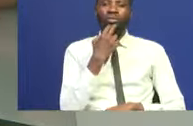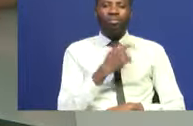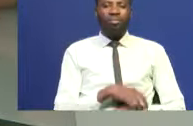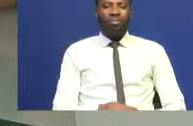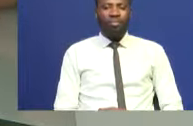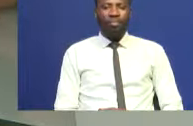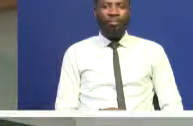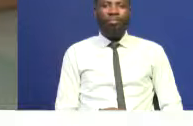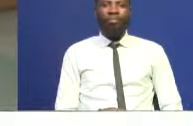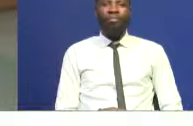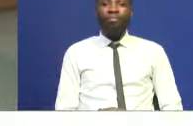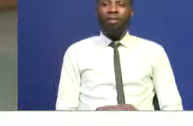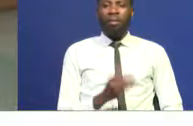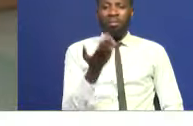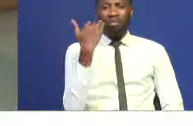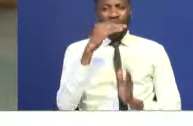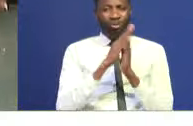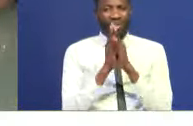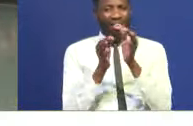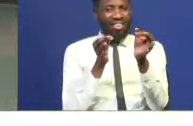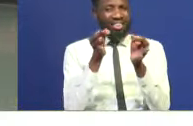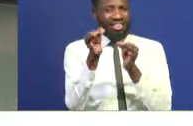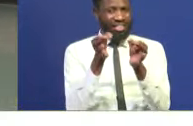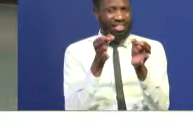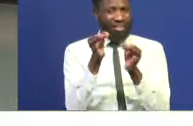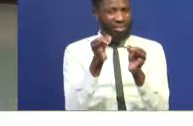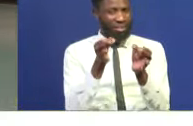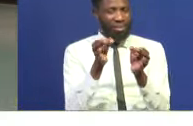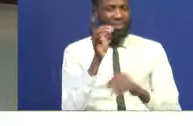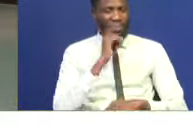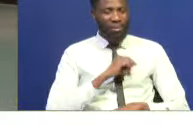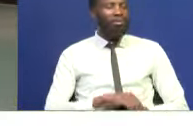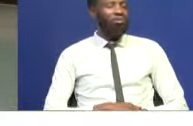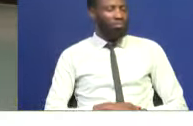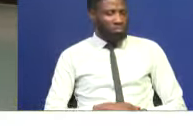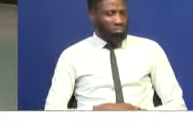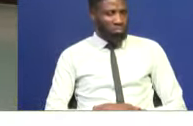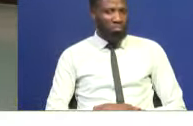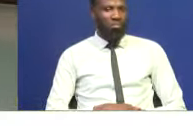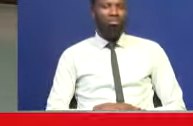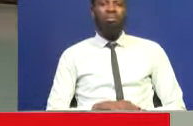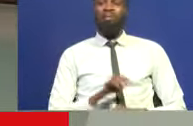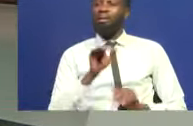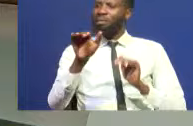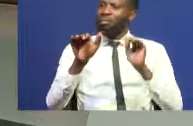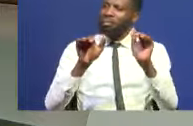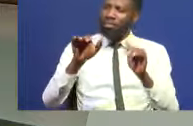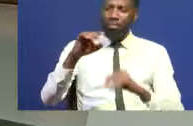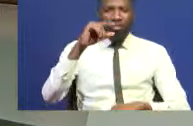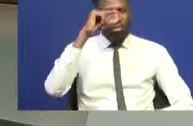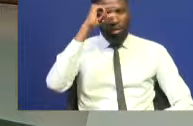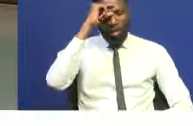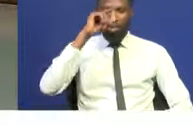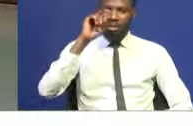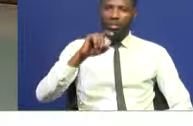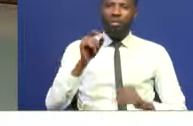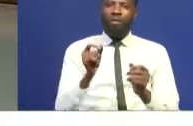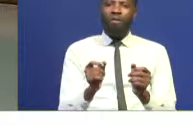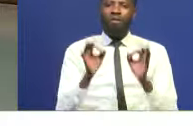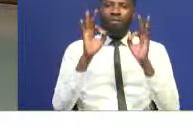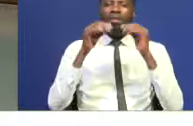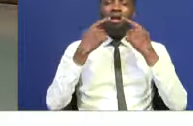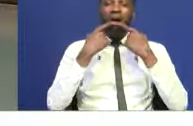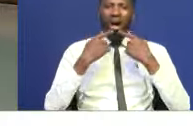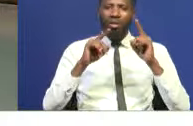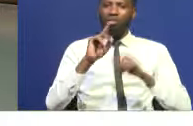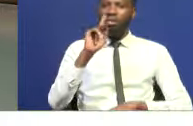Onto a story we teased for you at the beginning of the broadcast, Tom. That's right. Calls are mounting for government to officially declare Kerio